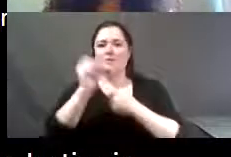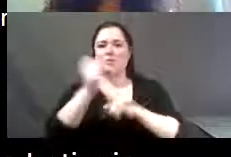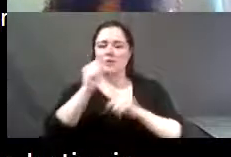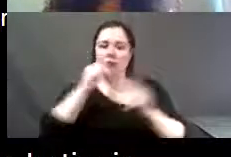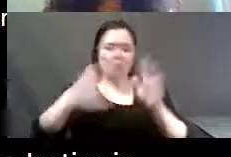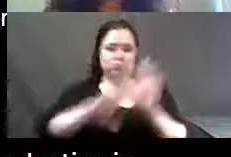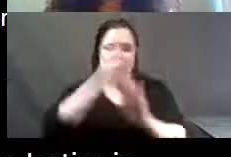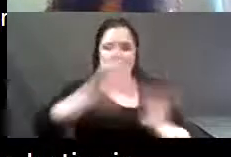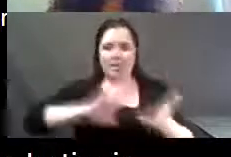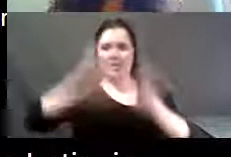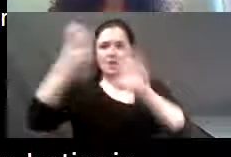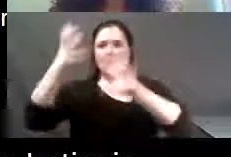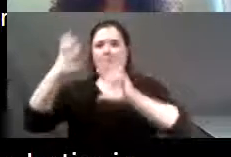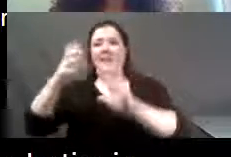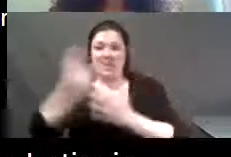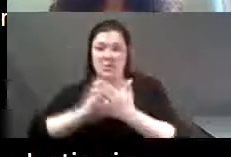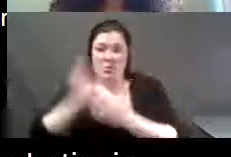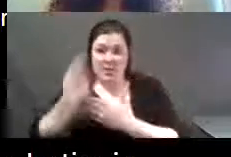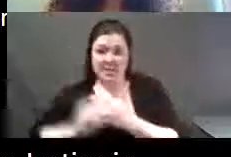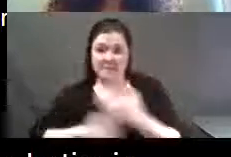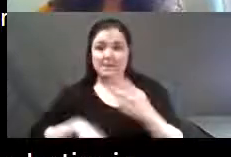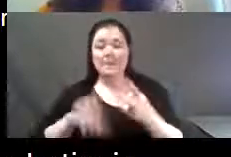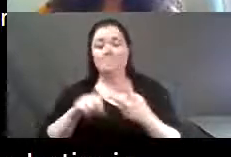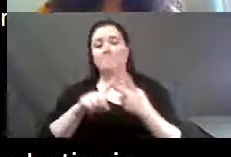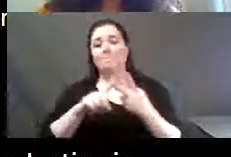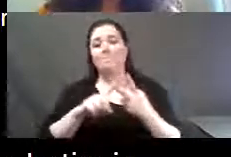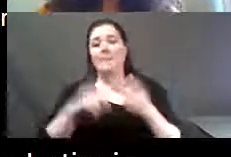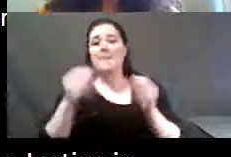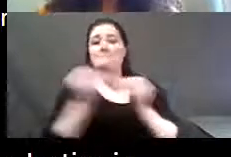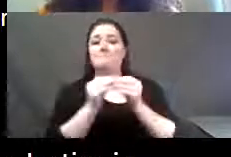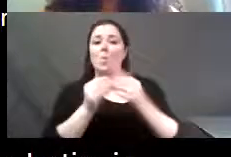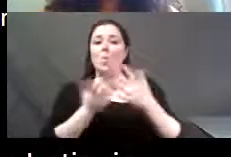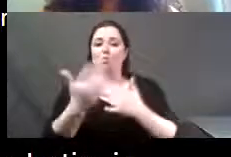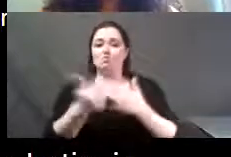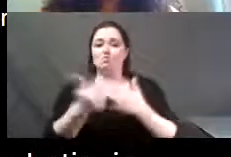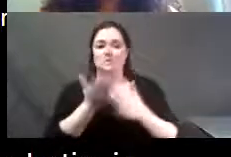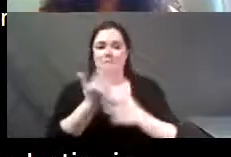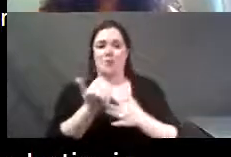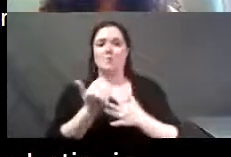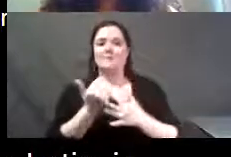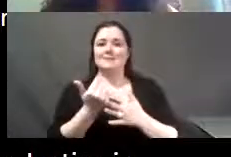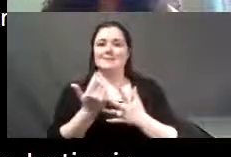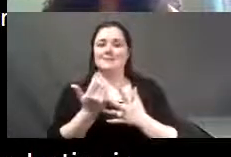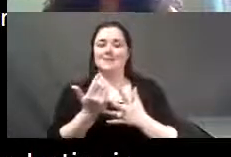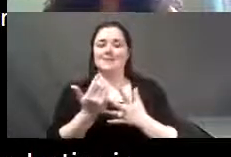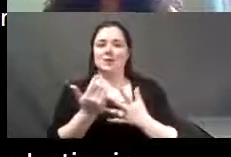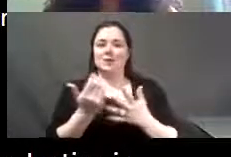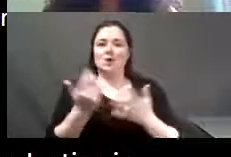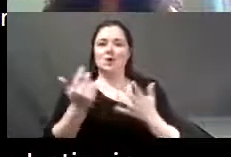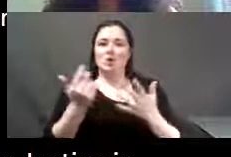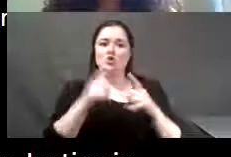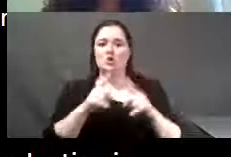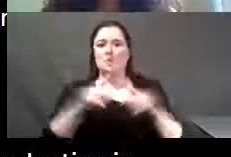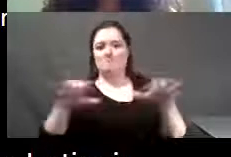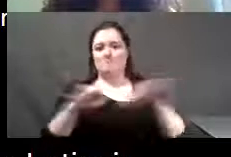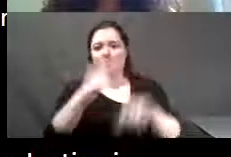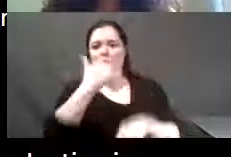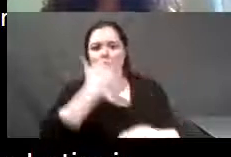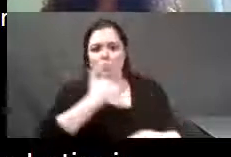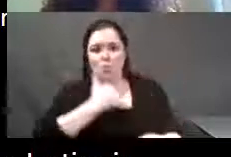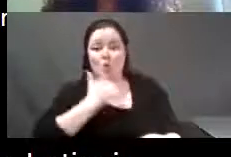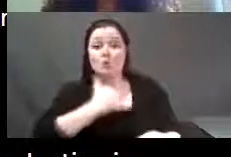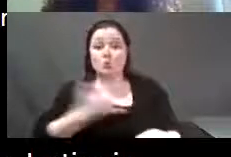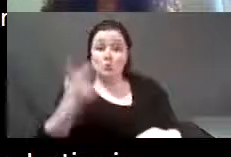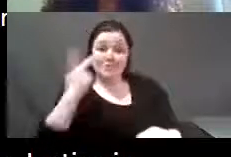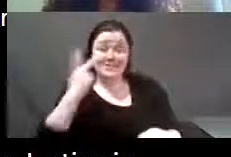Um, Also, just more transparency on misconduct. So as you can see, these bills